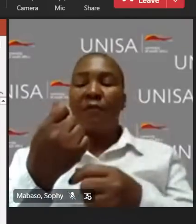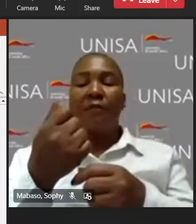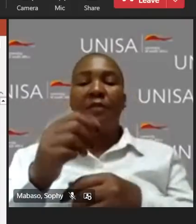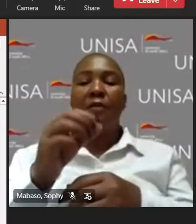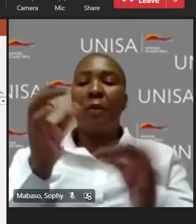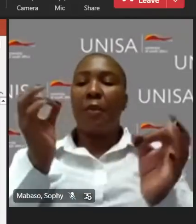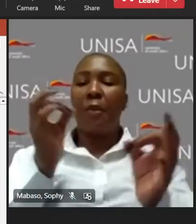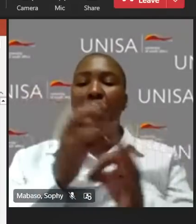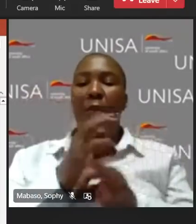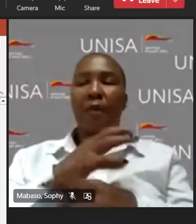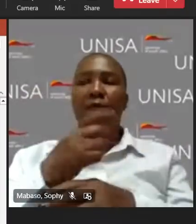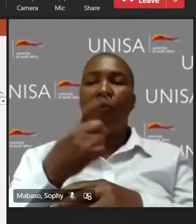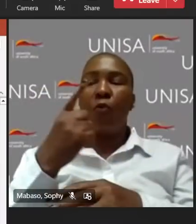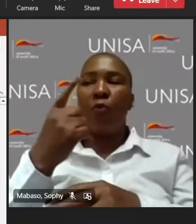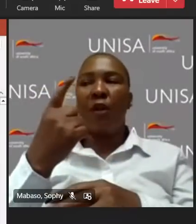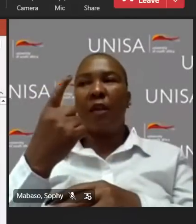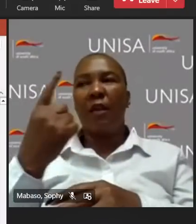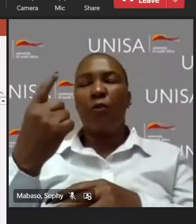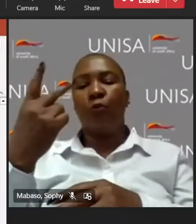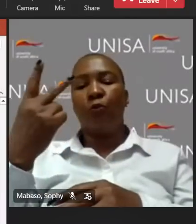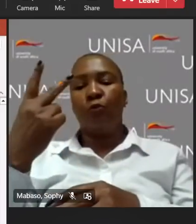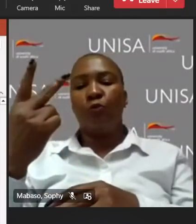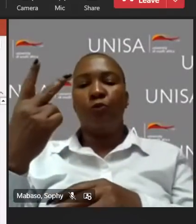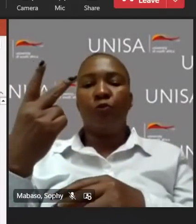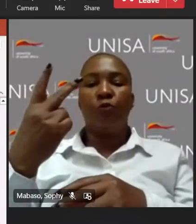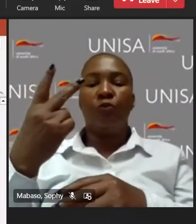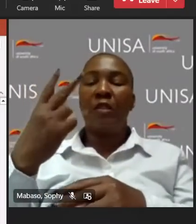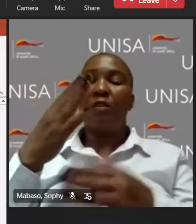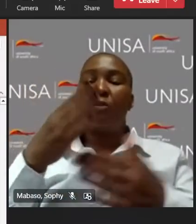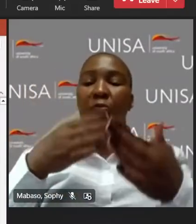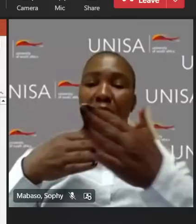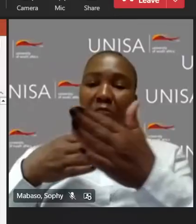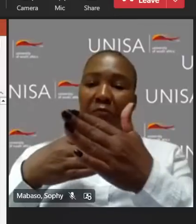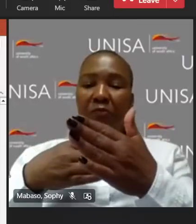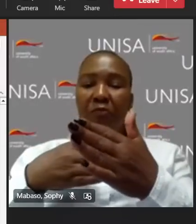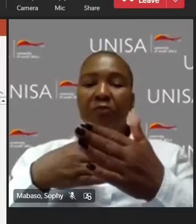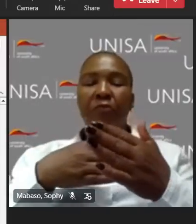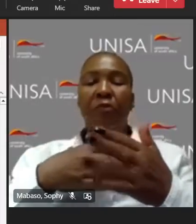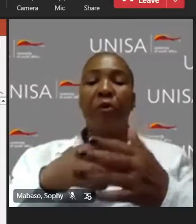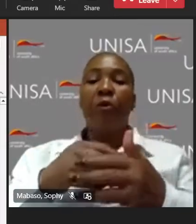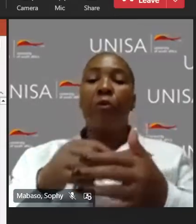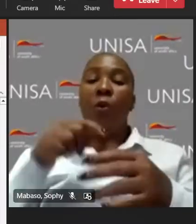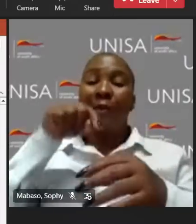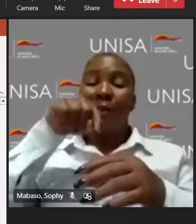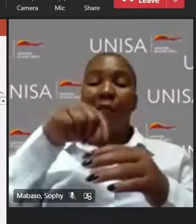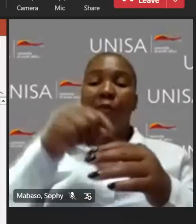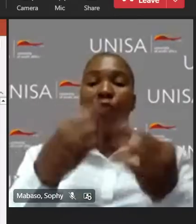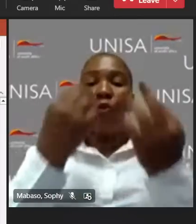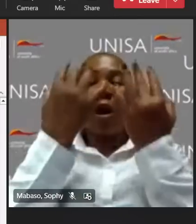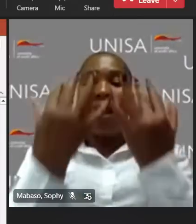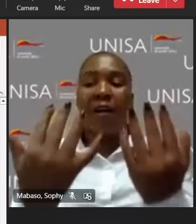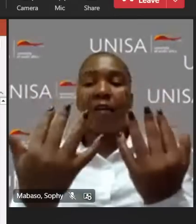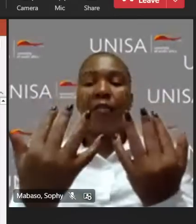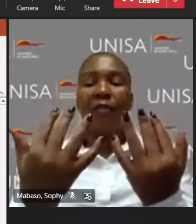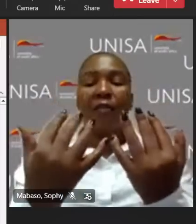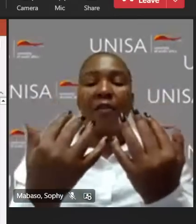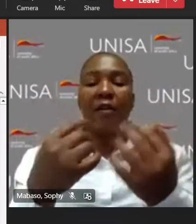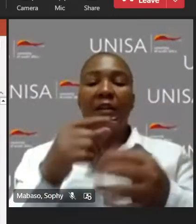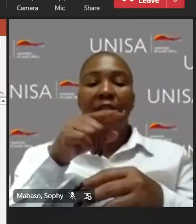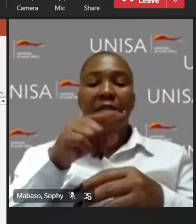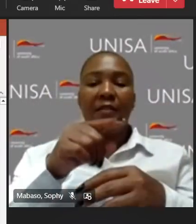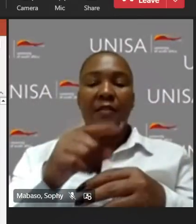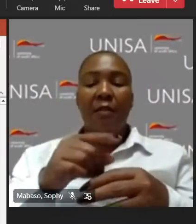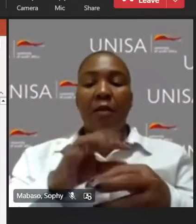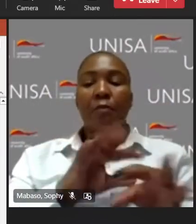two, then the following flags will reflect on your account and we will hand